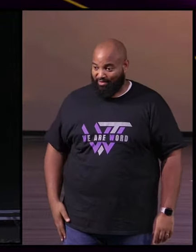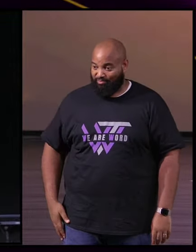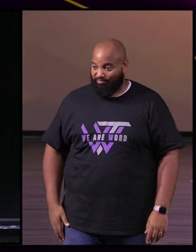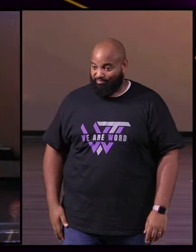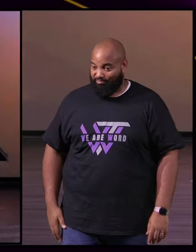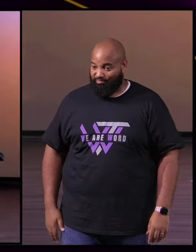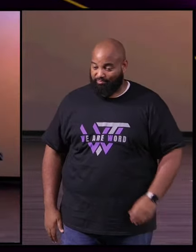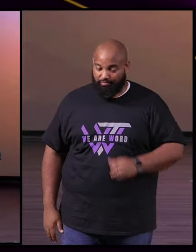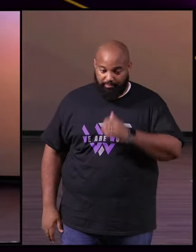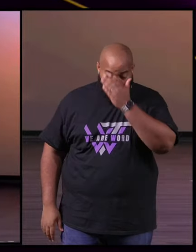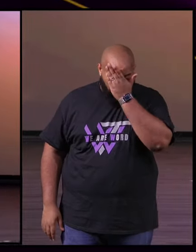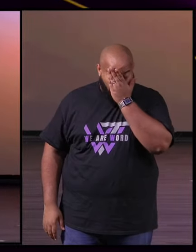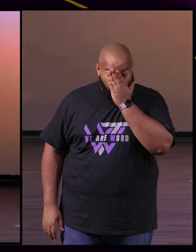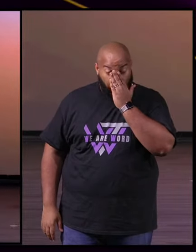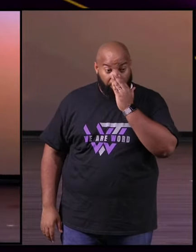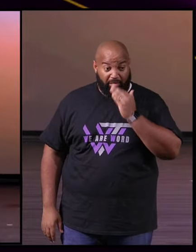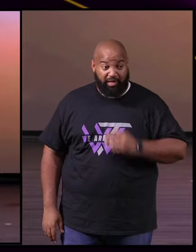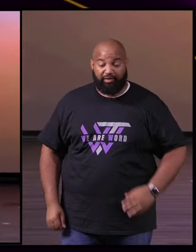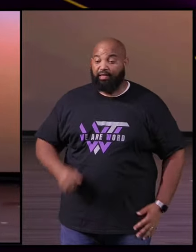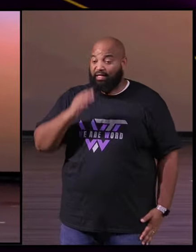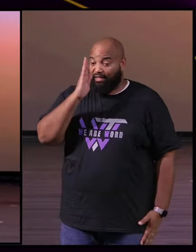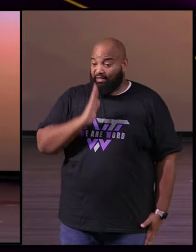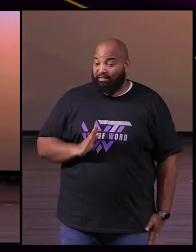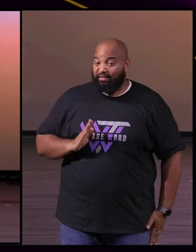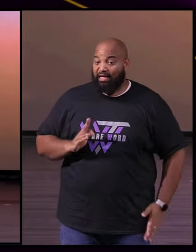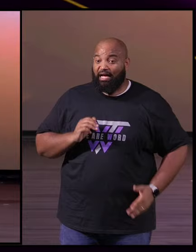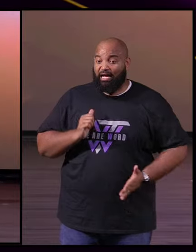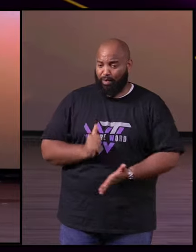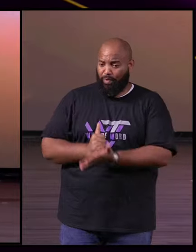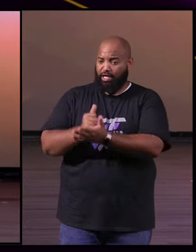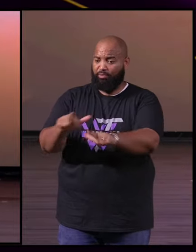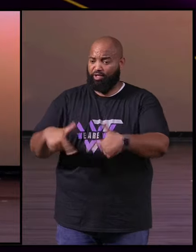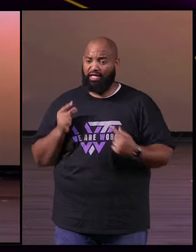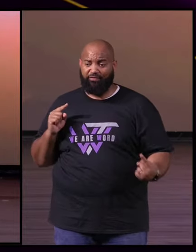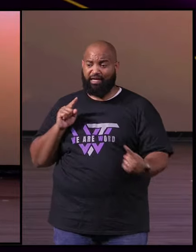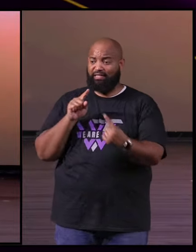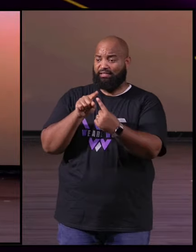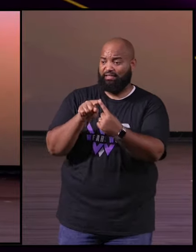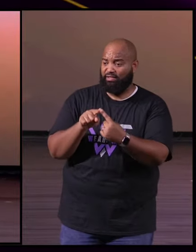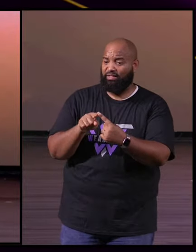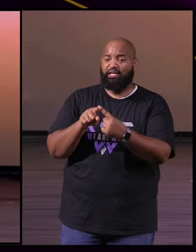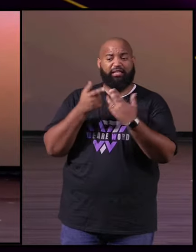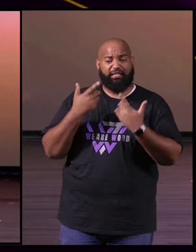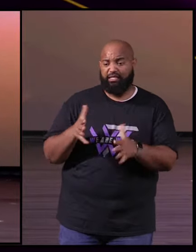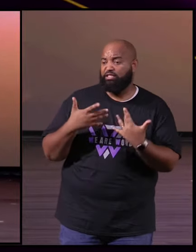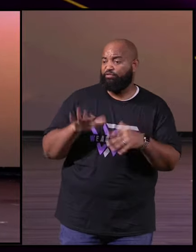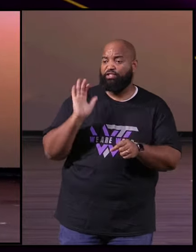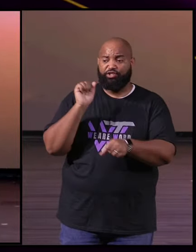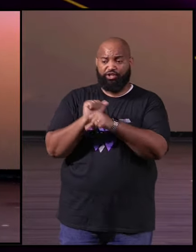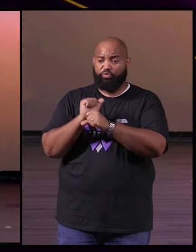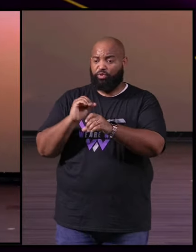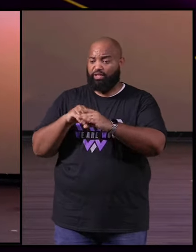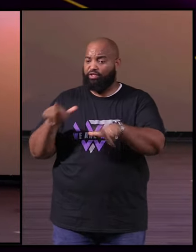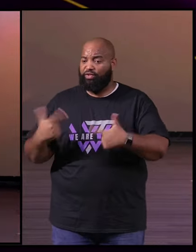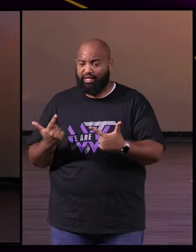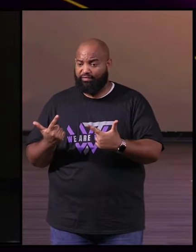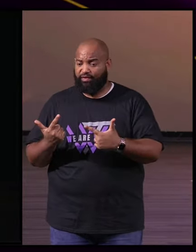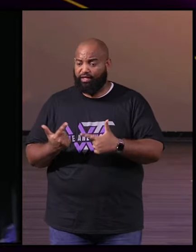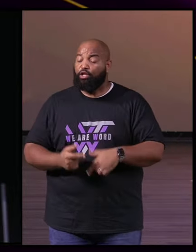happy. God will keep you alive until he gets done doing whatever God wants to do in your